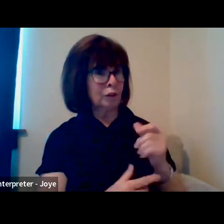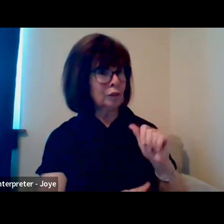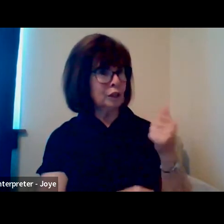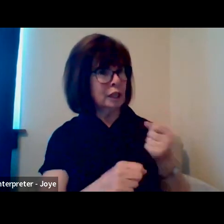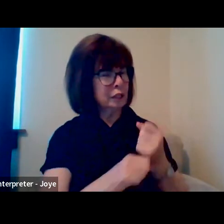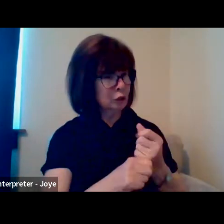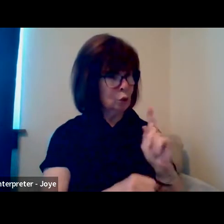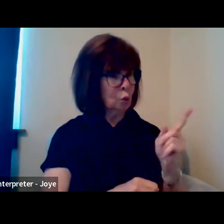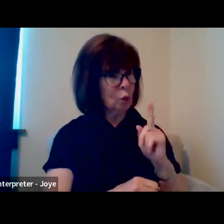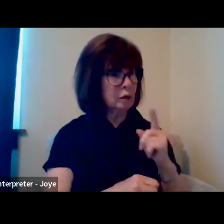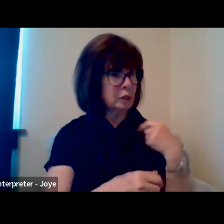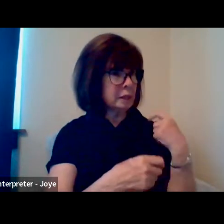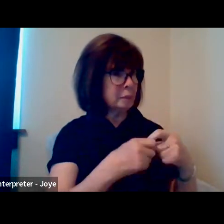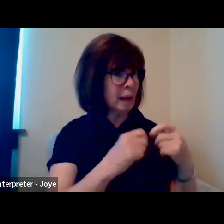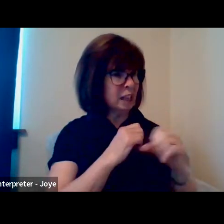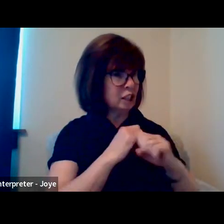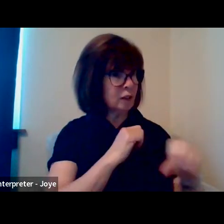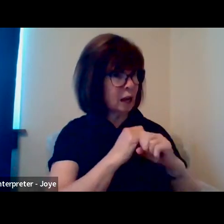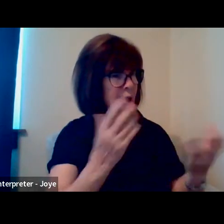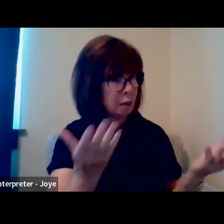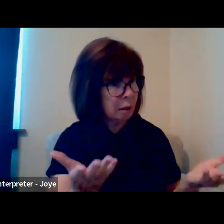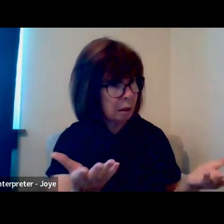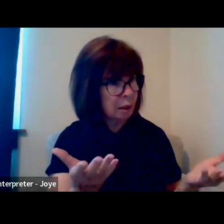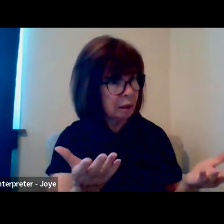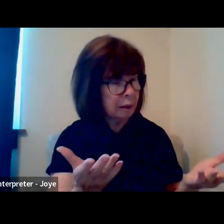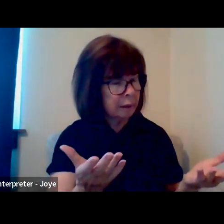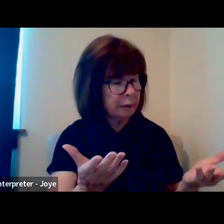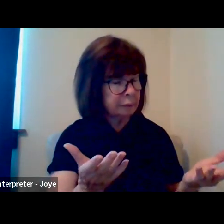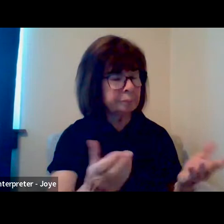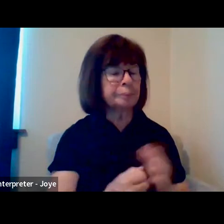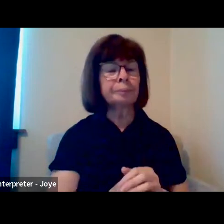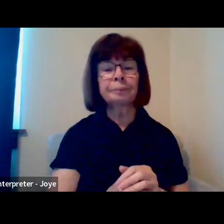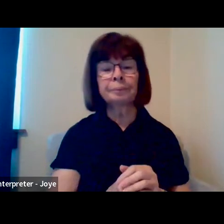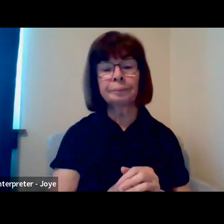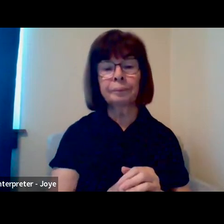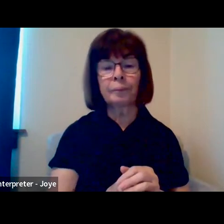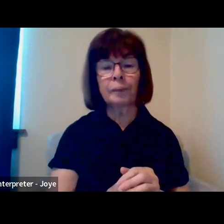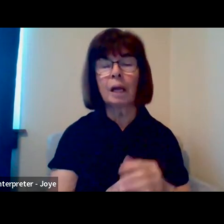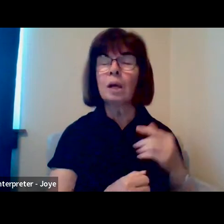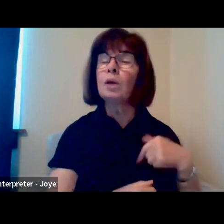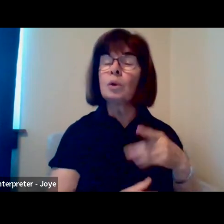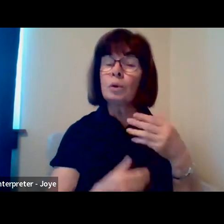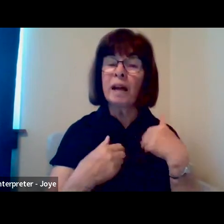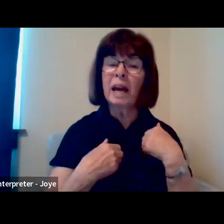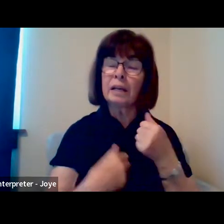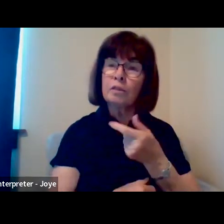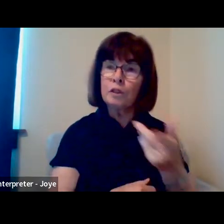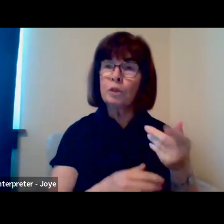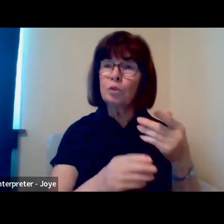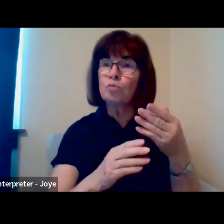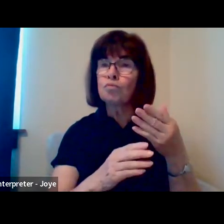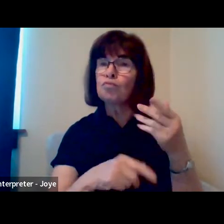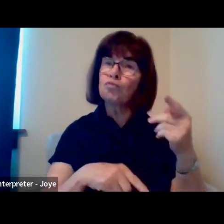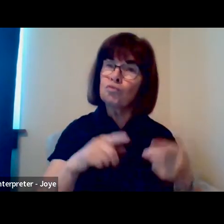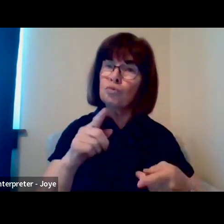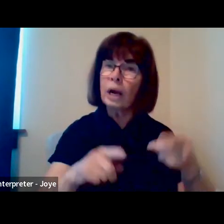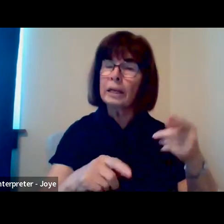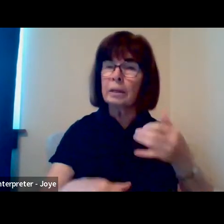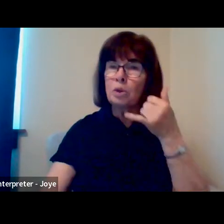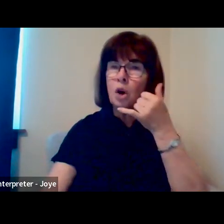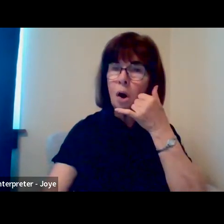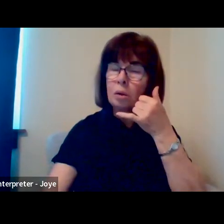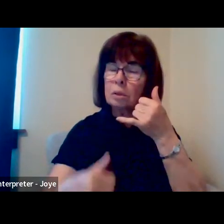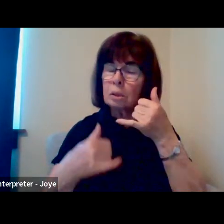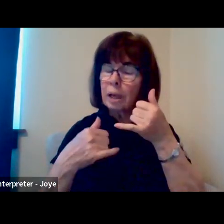myself out with that question. But you know, we've just done a couple of random, you know, call arounds and so forth. And